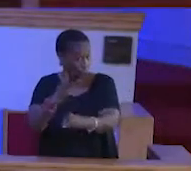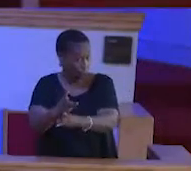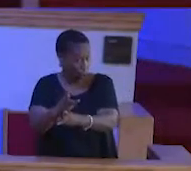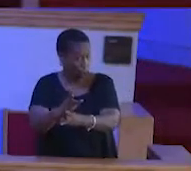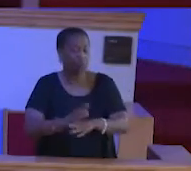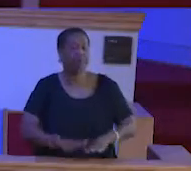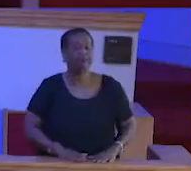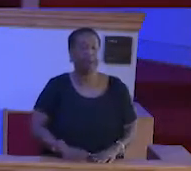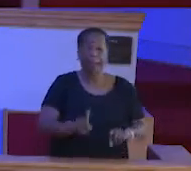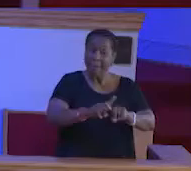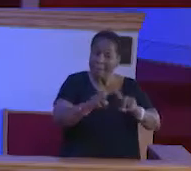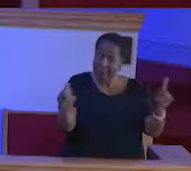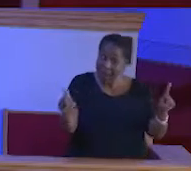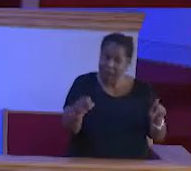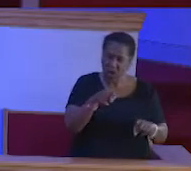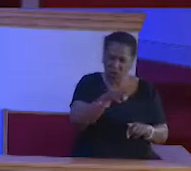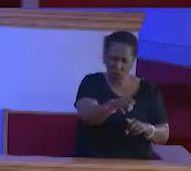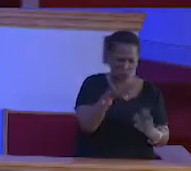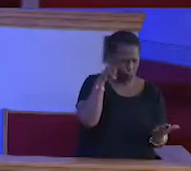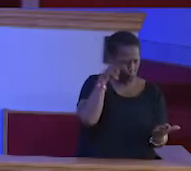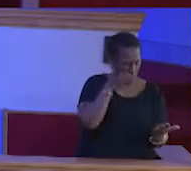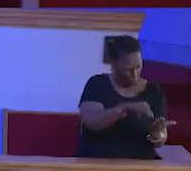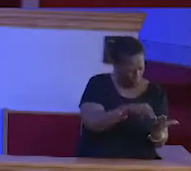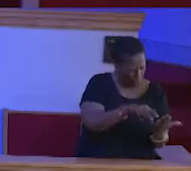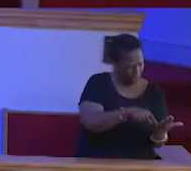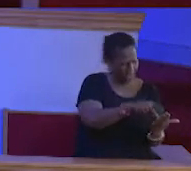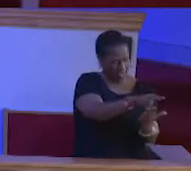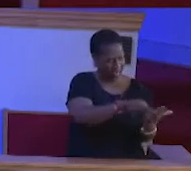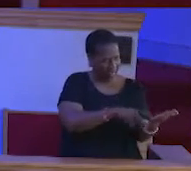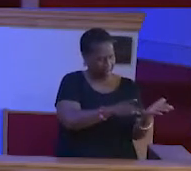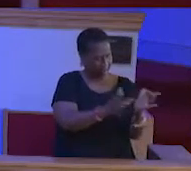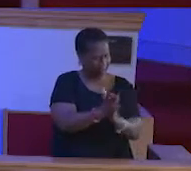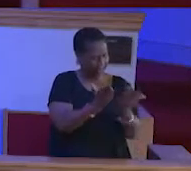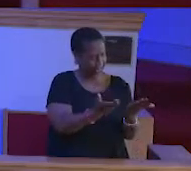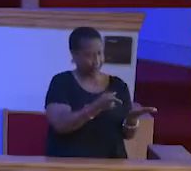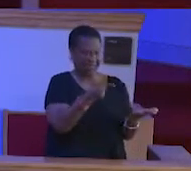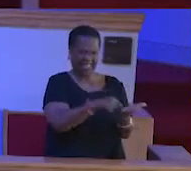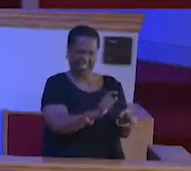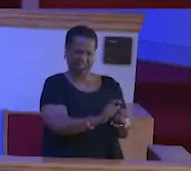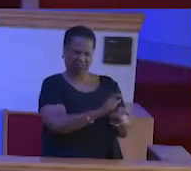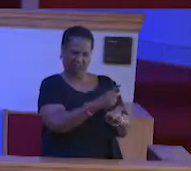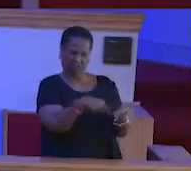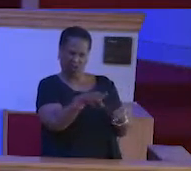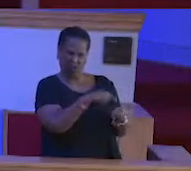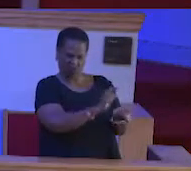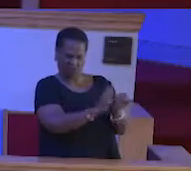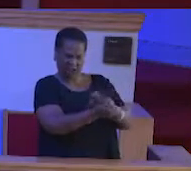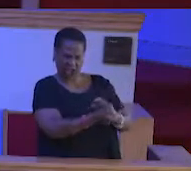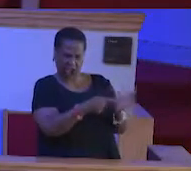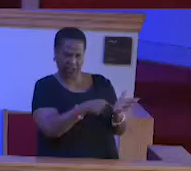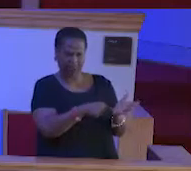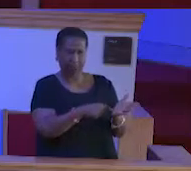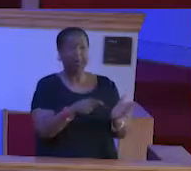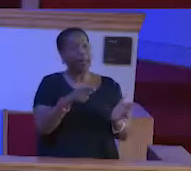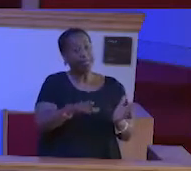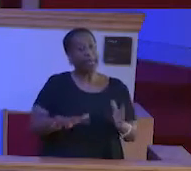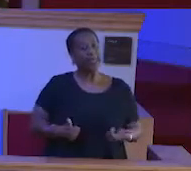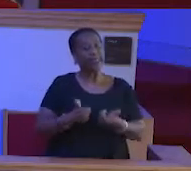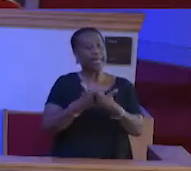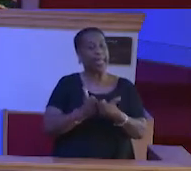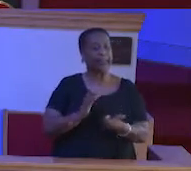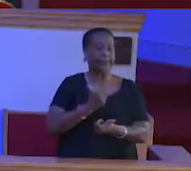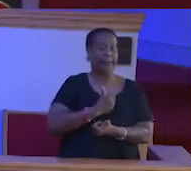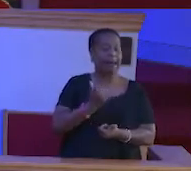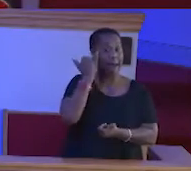the text, there is a corrective tendency that is taking place, I believe, that challenges our